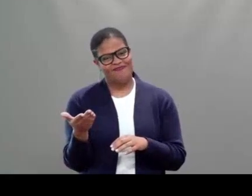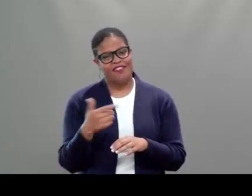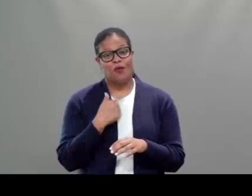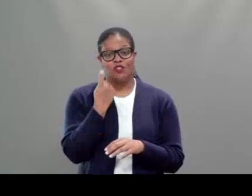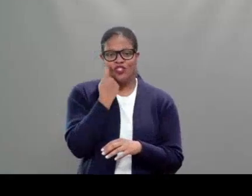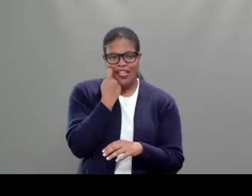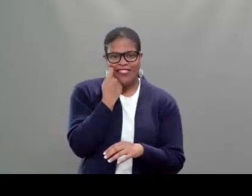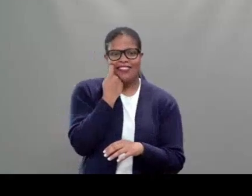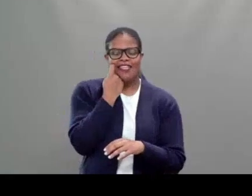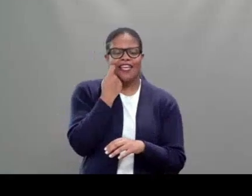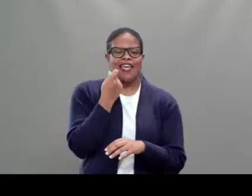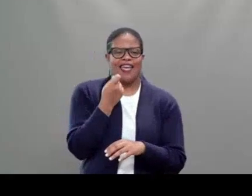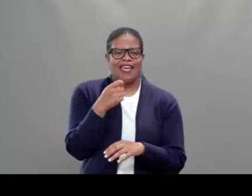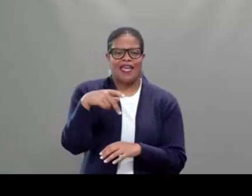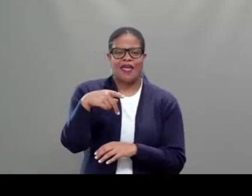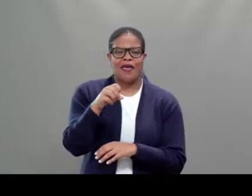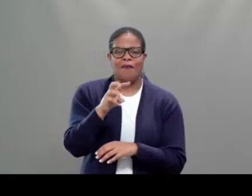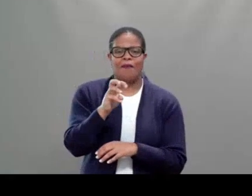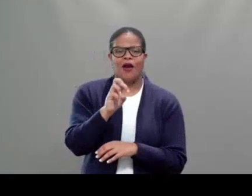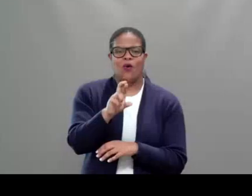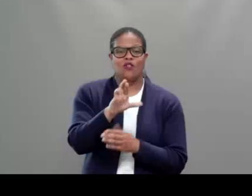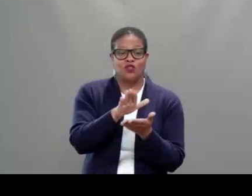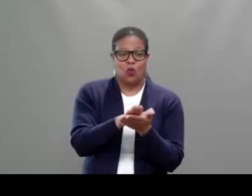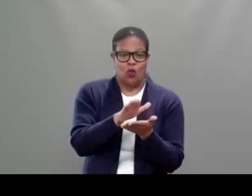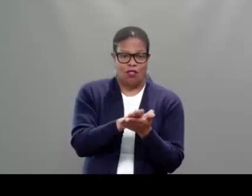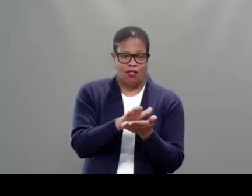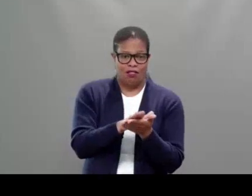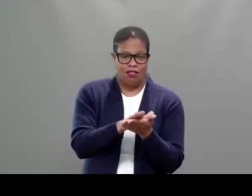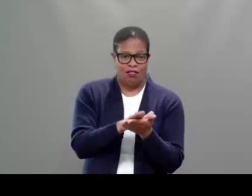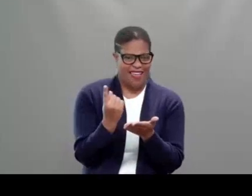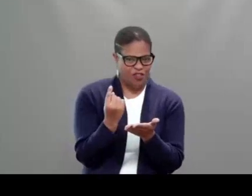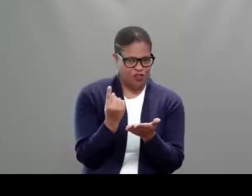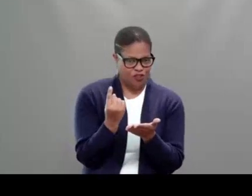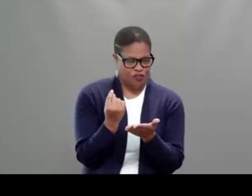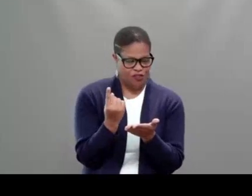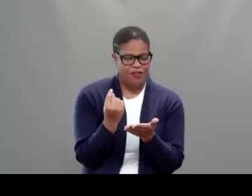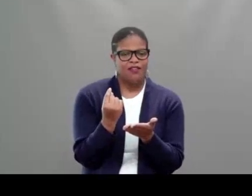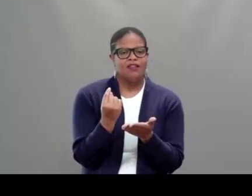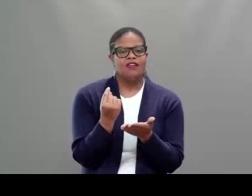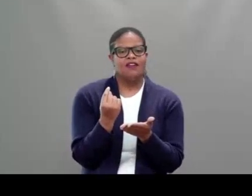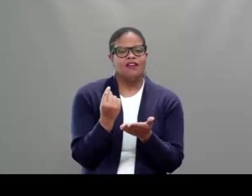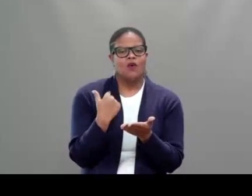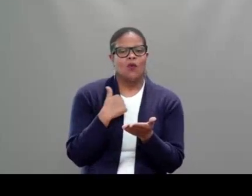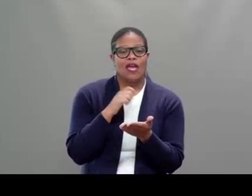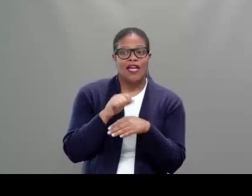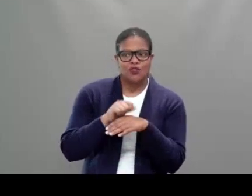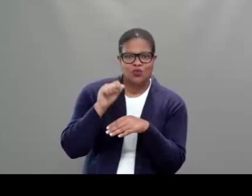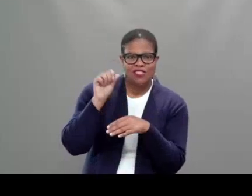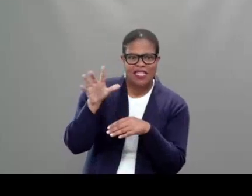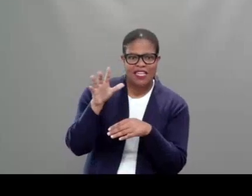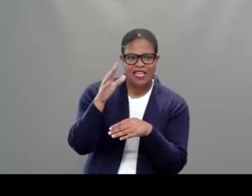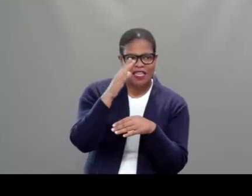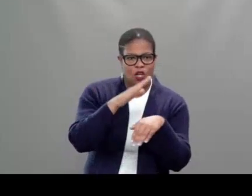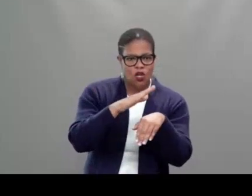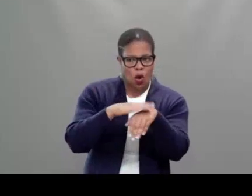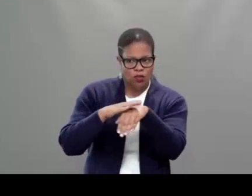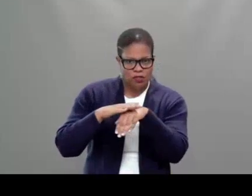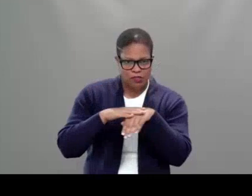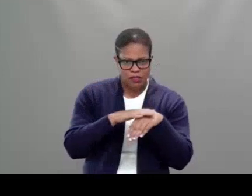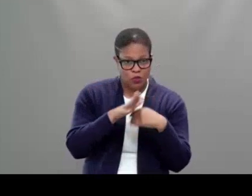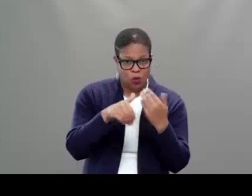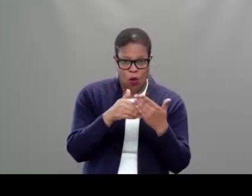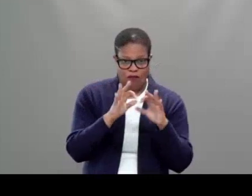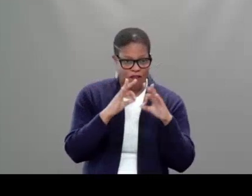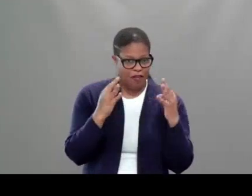Power School was last year where we had to send notices to all of our